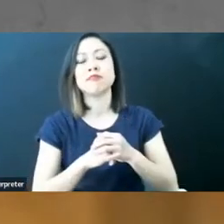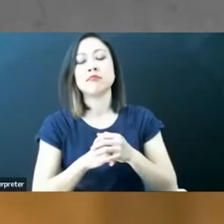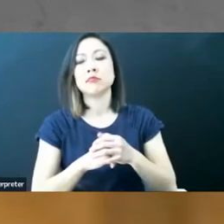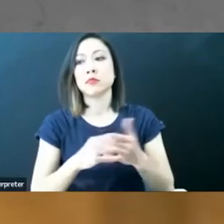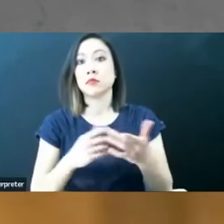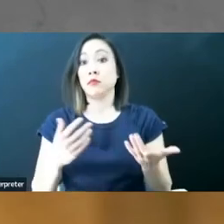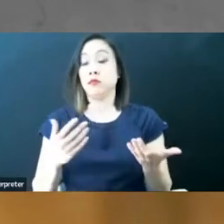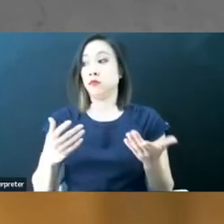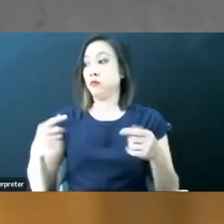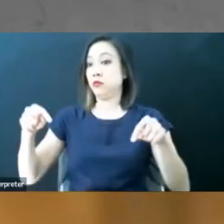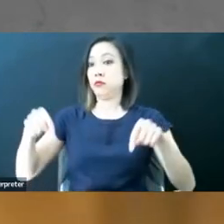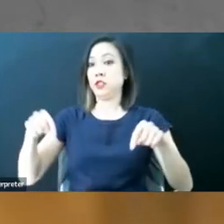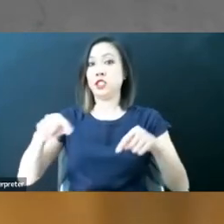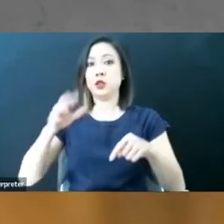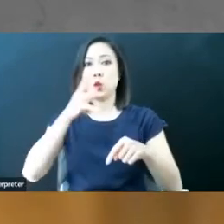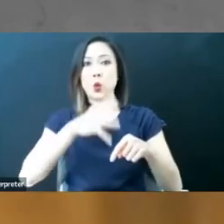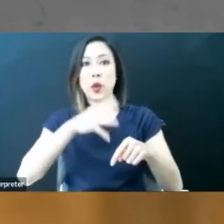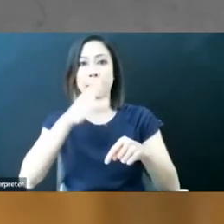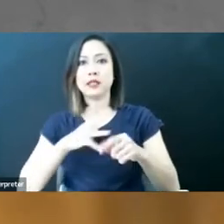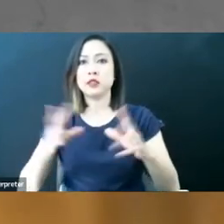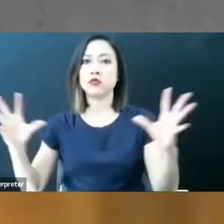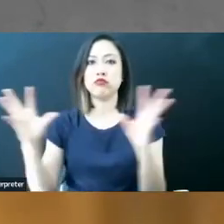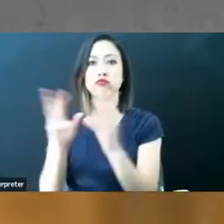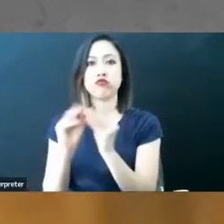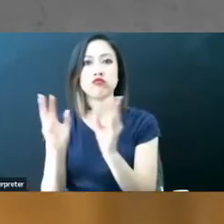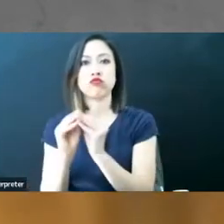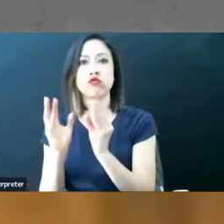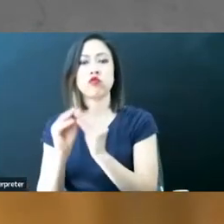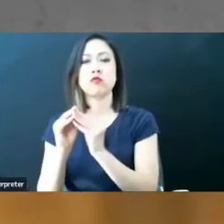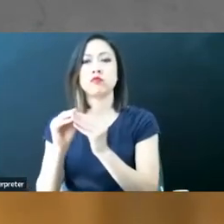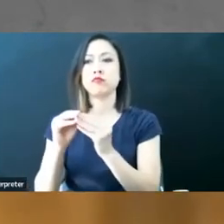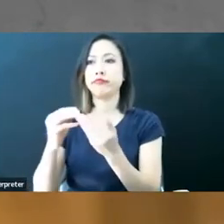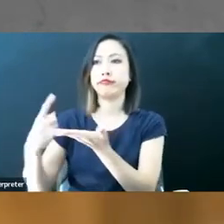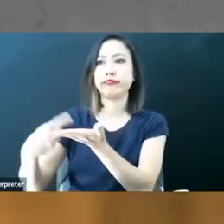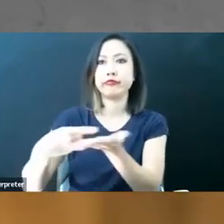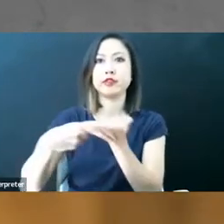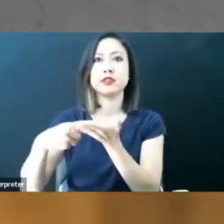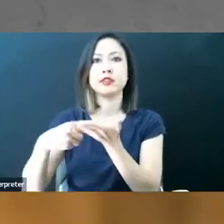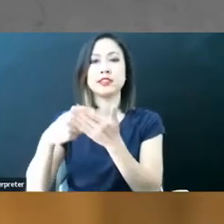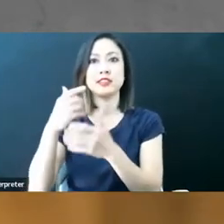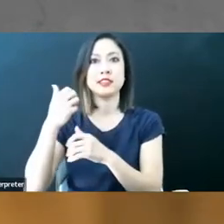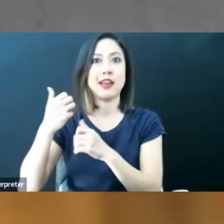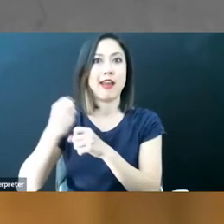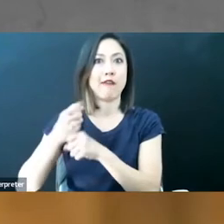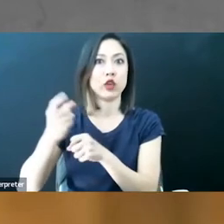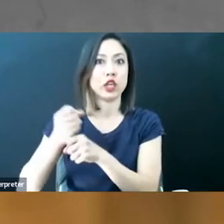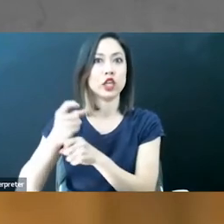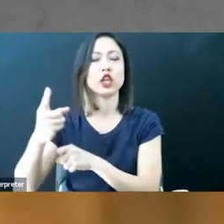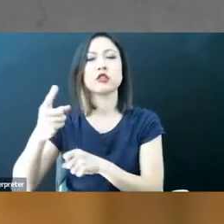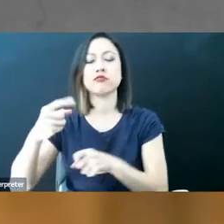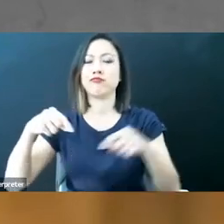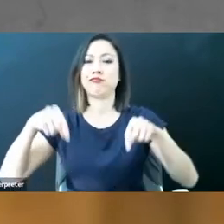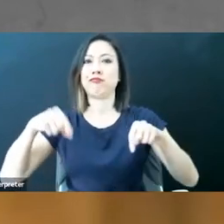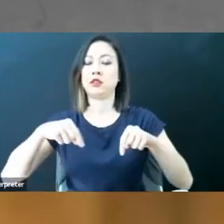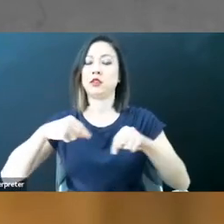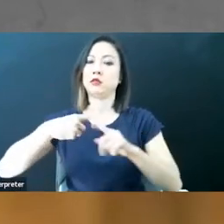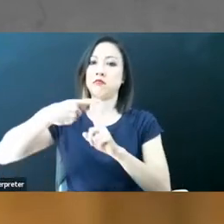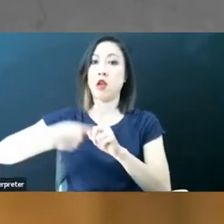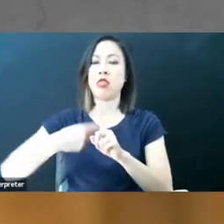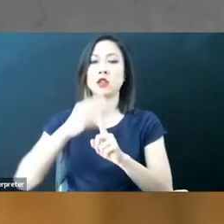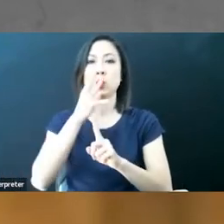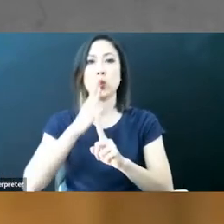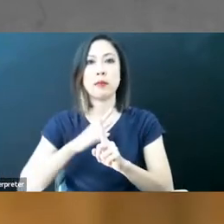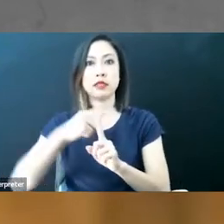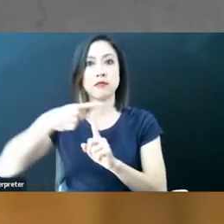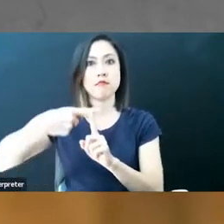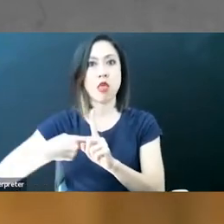women's forums every year to mark Women's Month, the month of March, there has been one